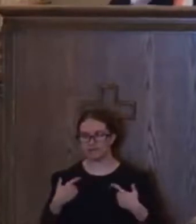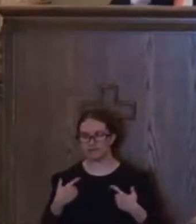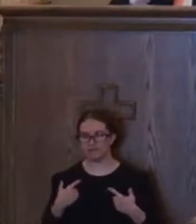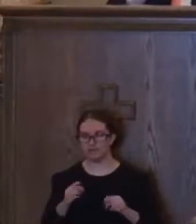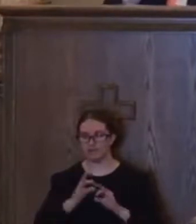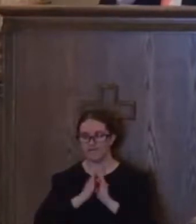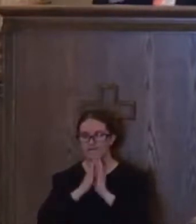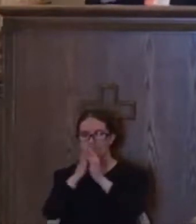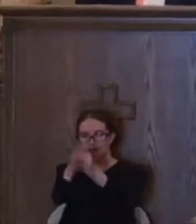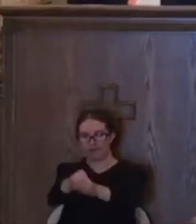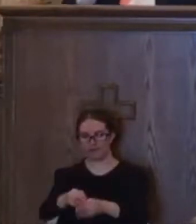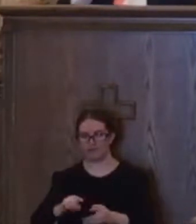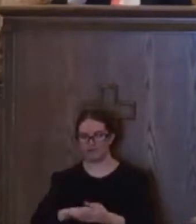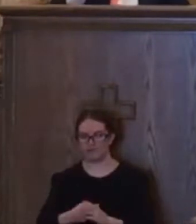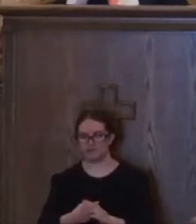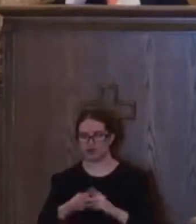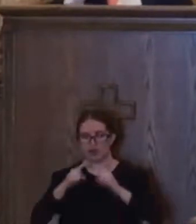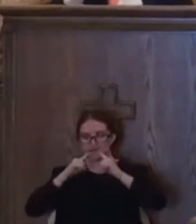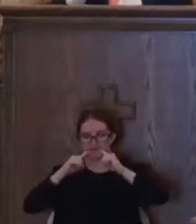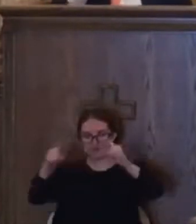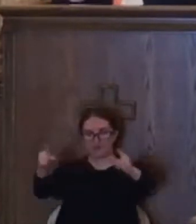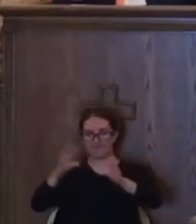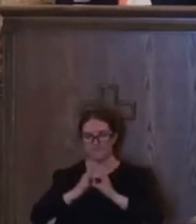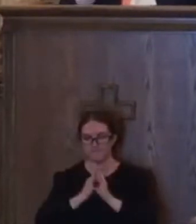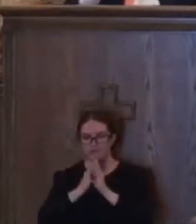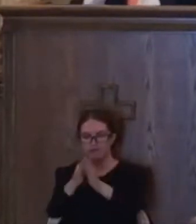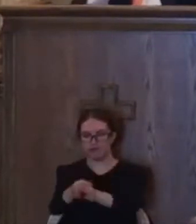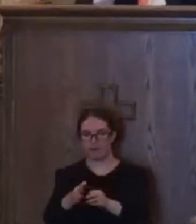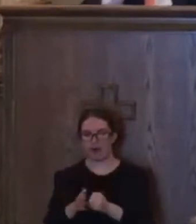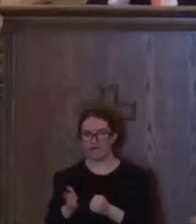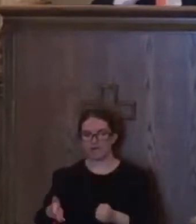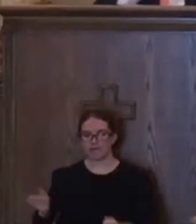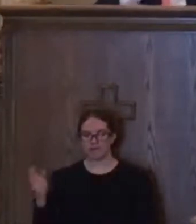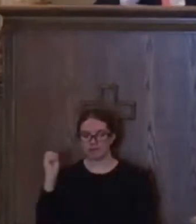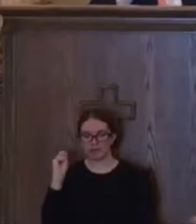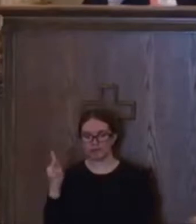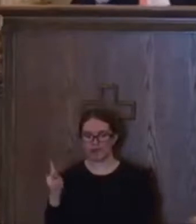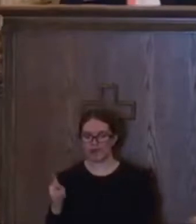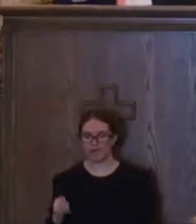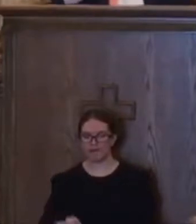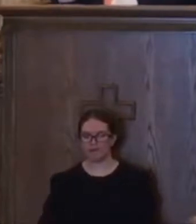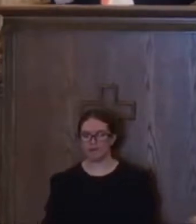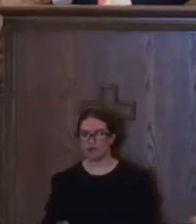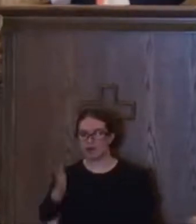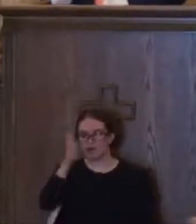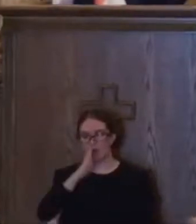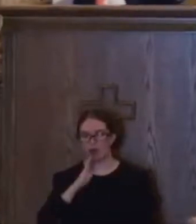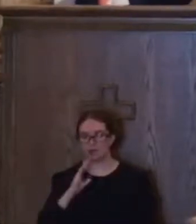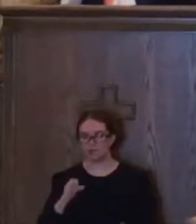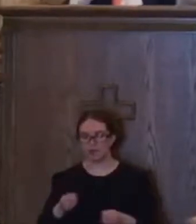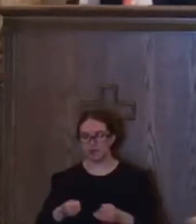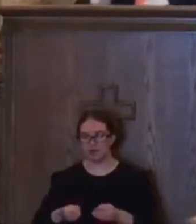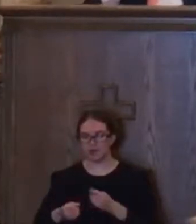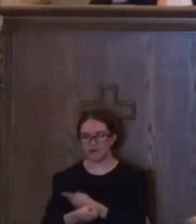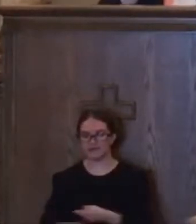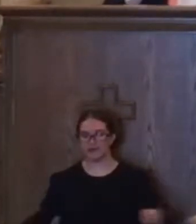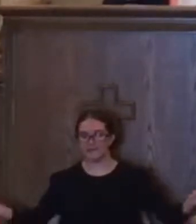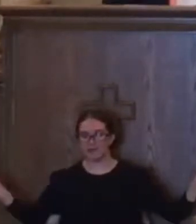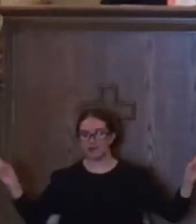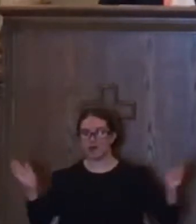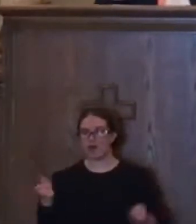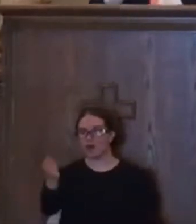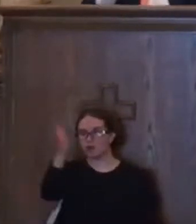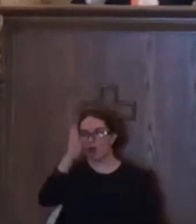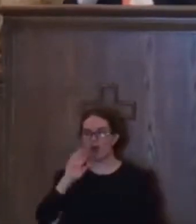get faith and start speaking faith and say everything's going to be okay. God's going to bring me through it.